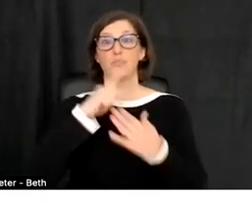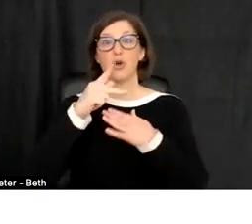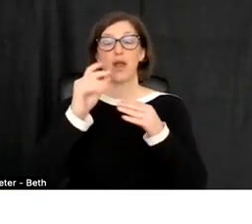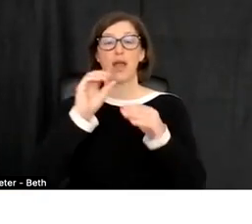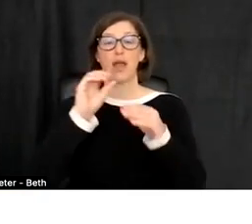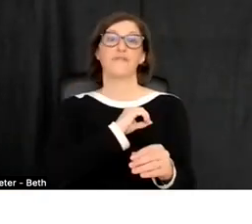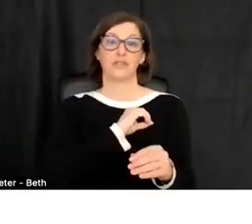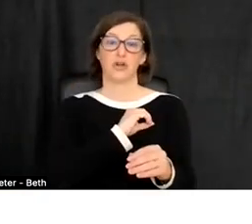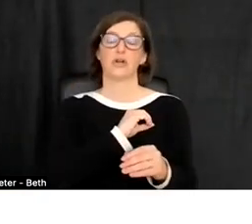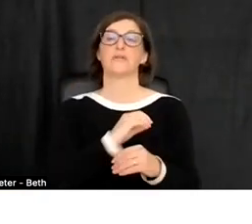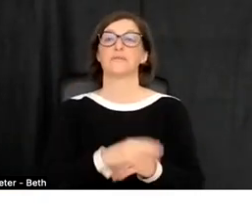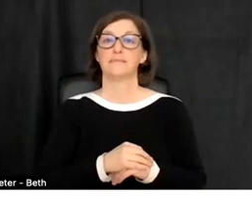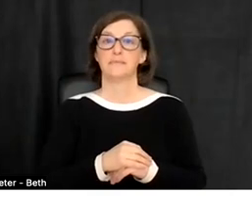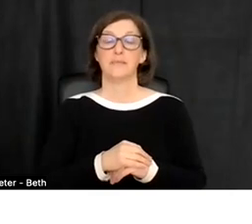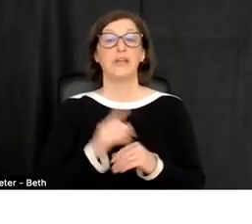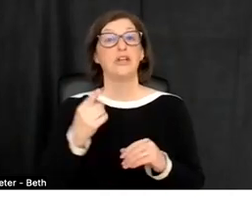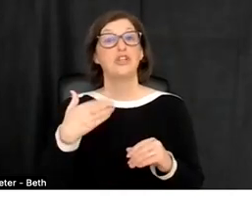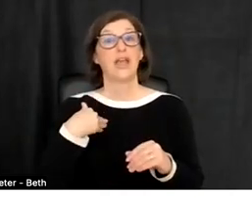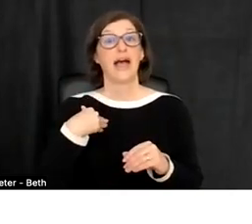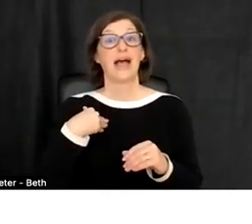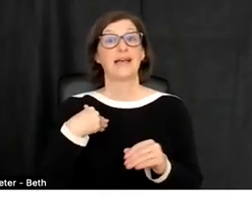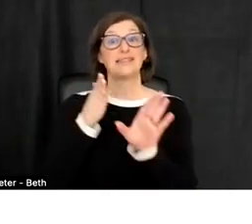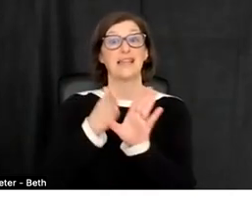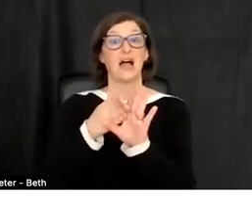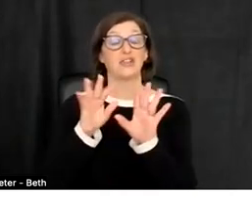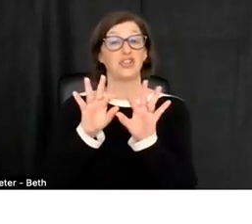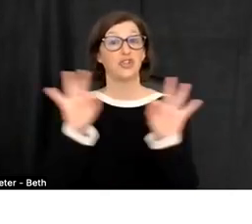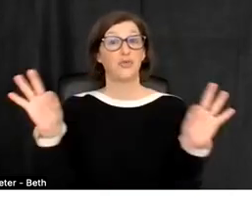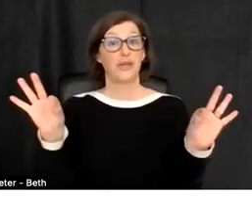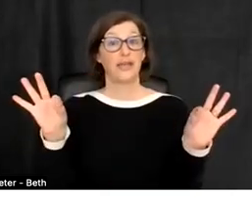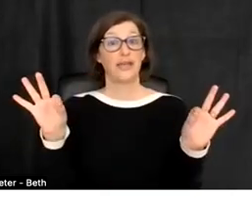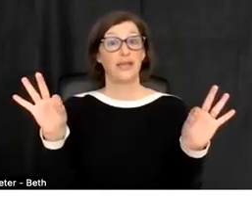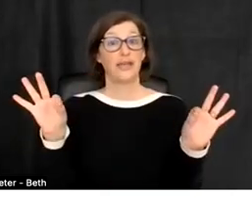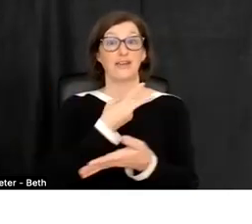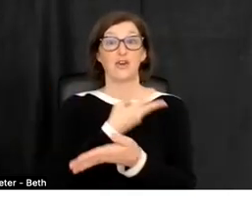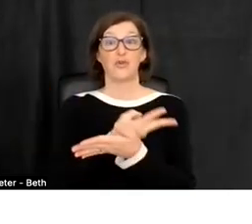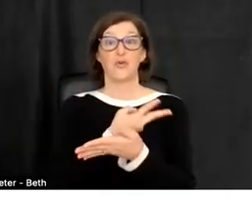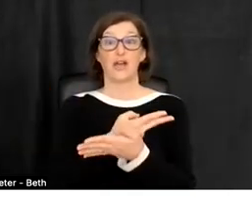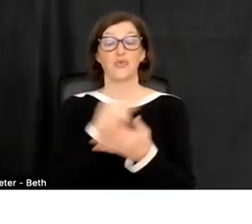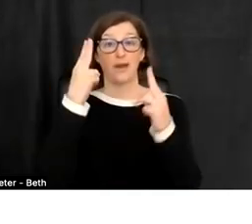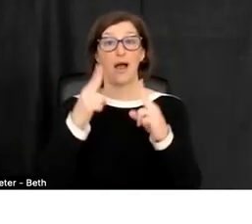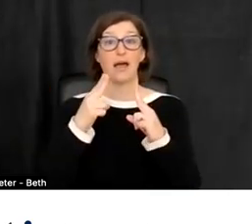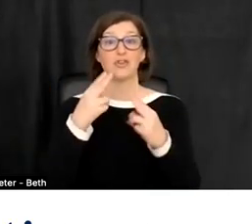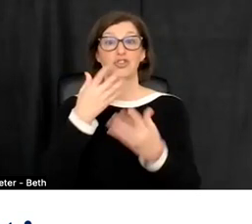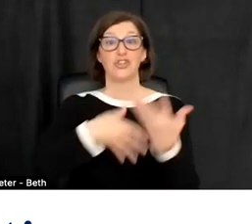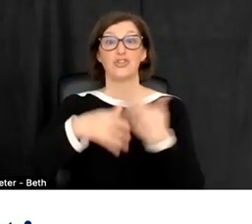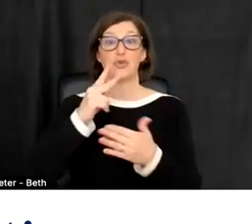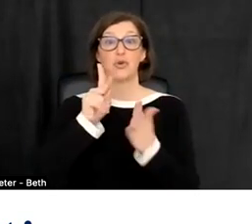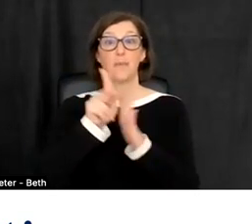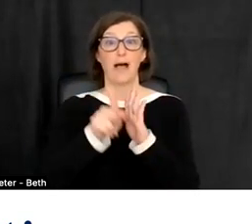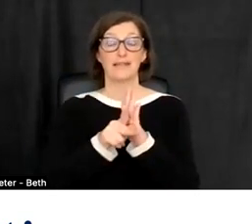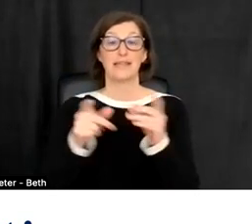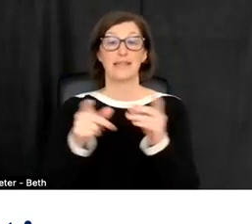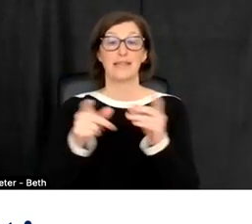REPSI Zimbabwe. She holds a psychology degree and a postgraduate honors in social policy and management from